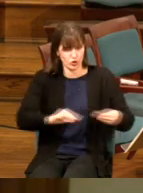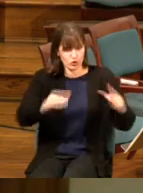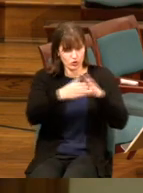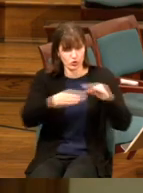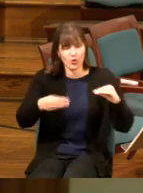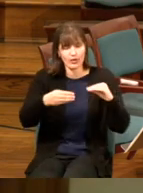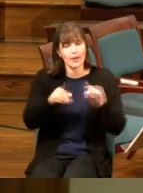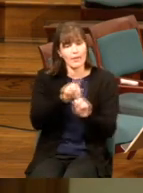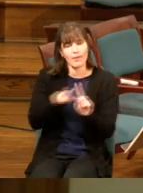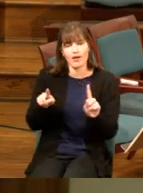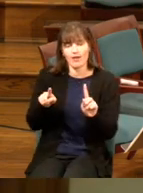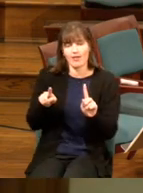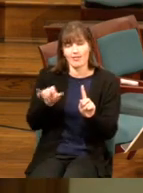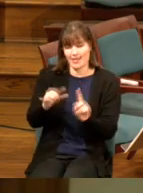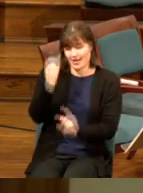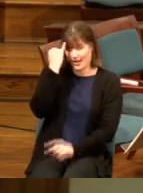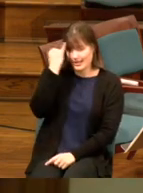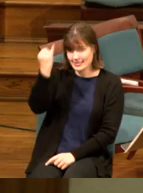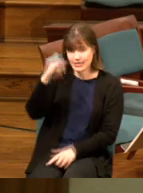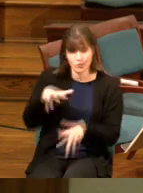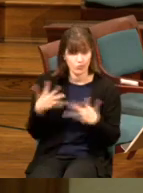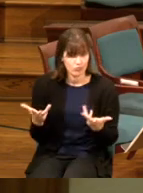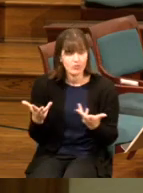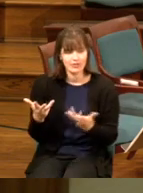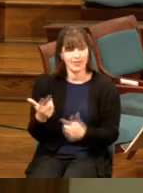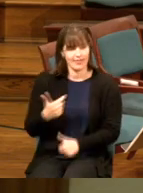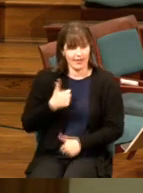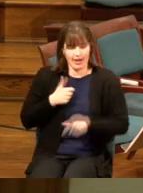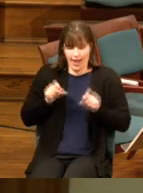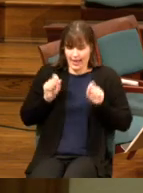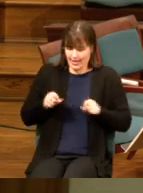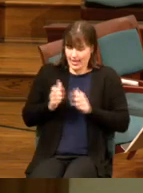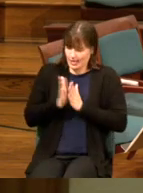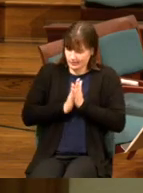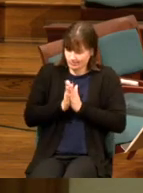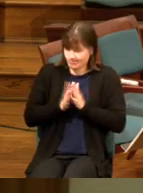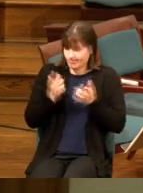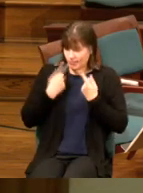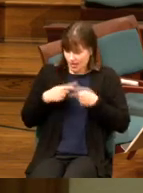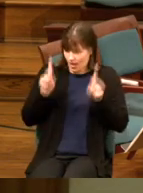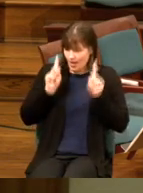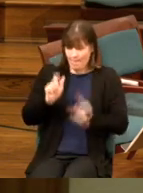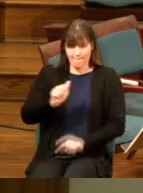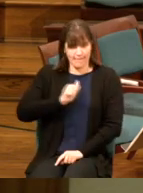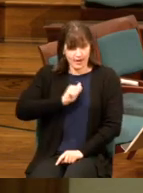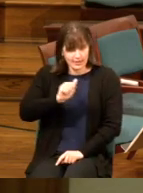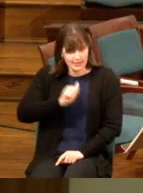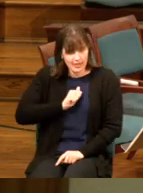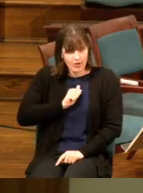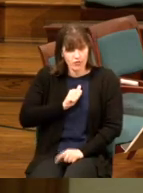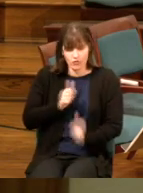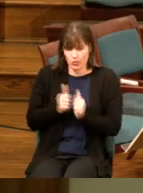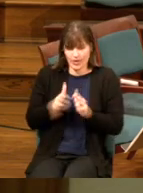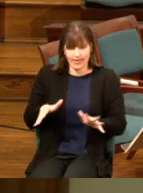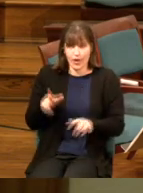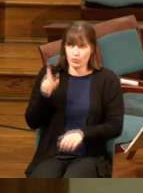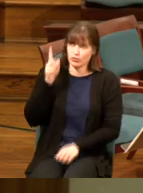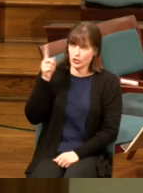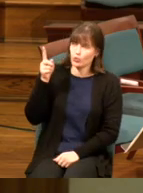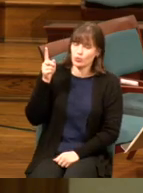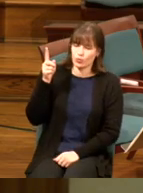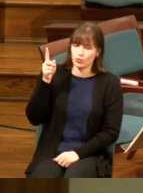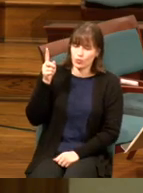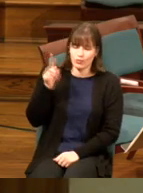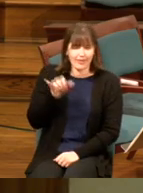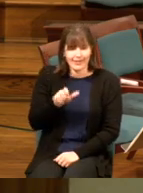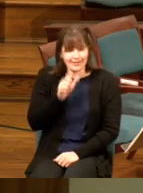notion is this, that I can thrive as a human being without you. That's